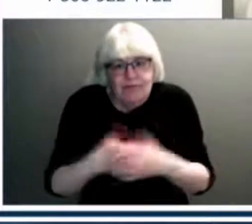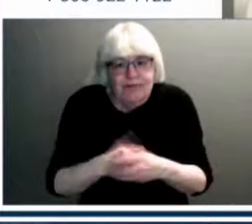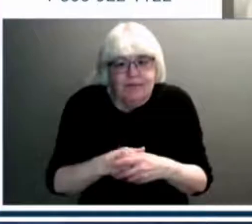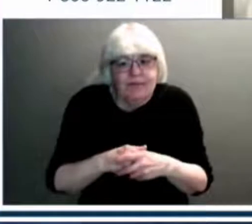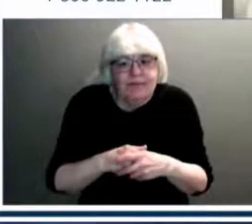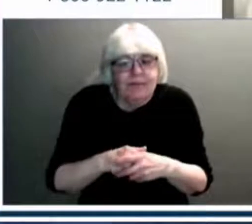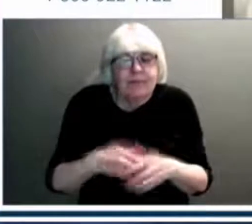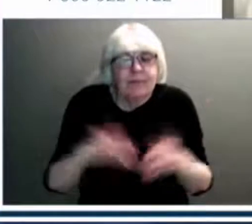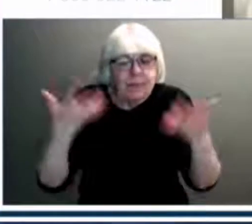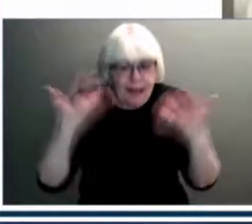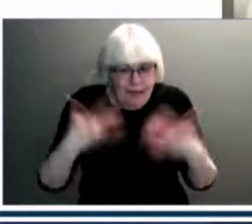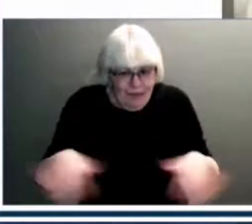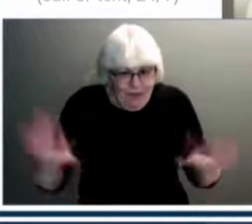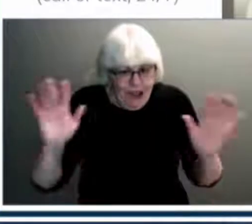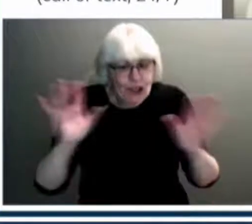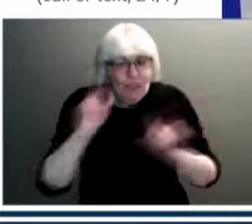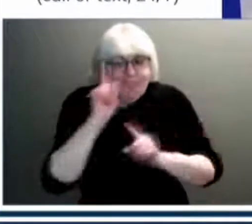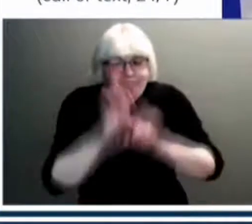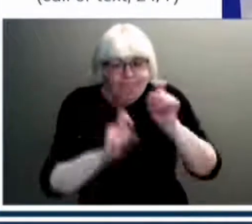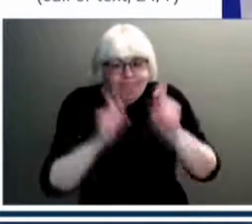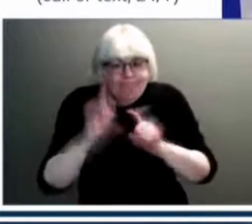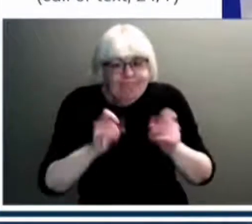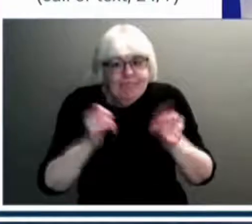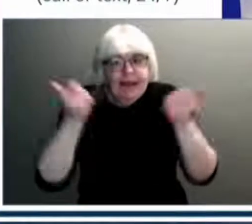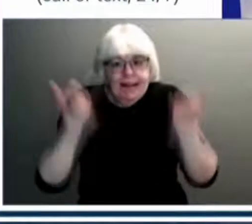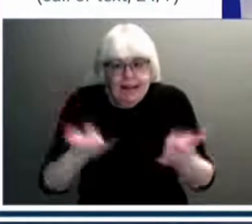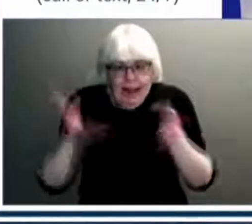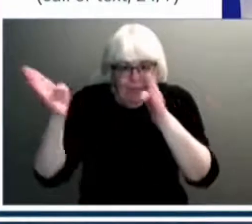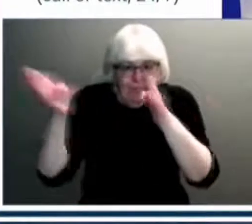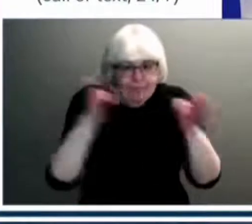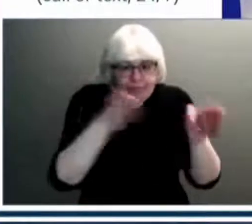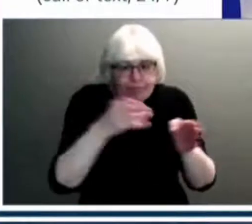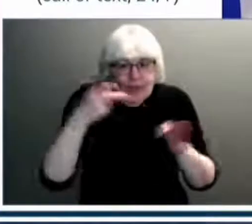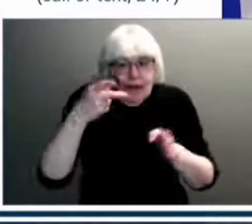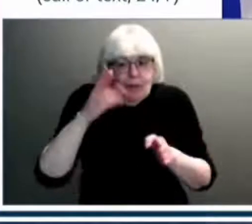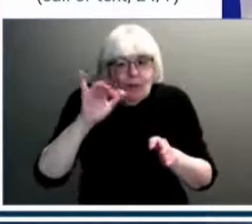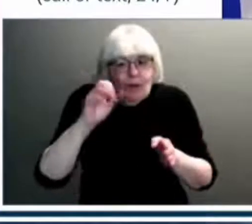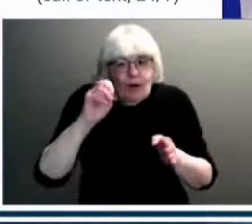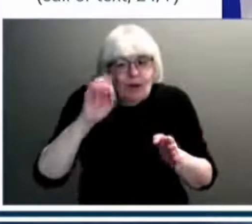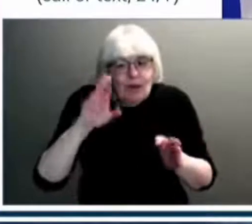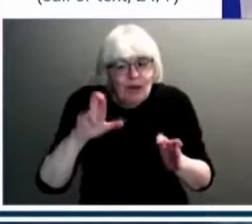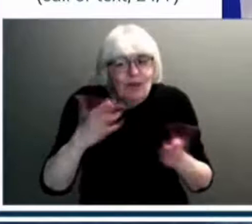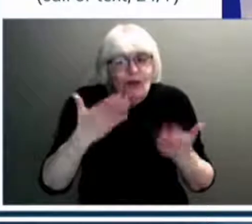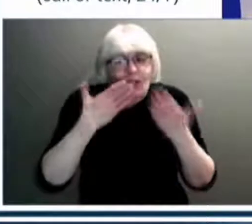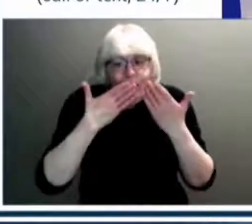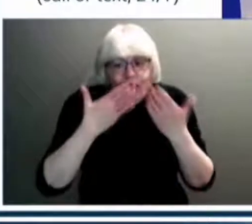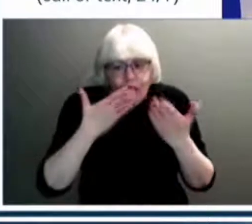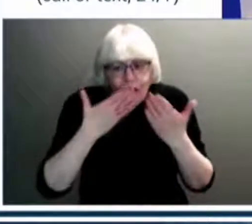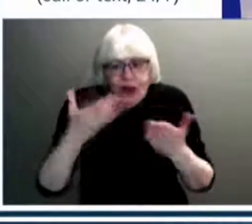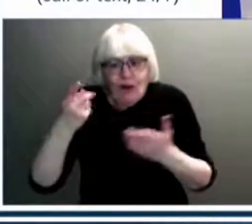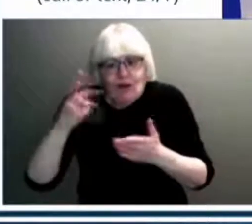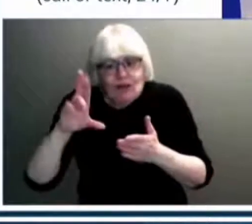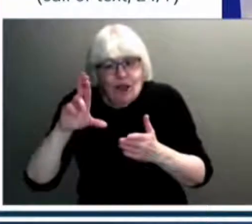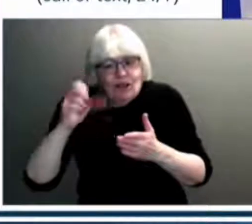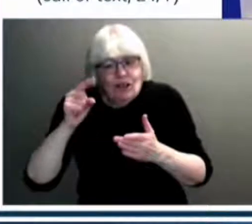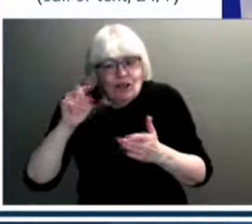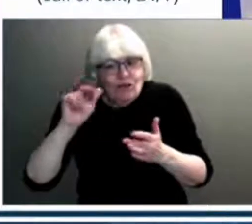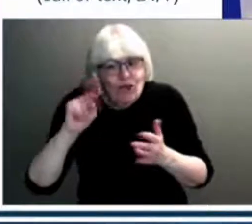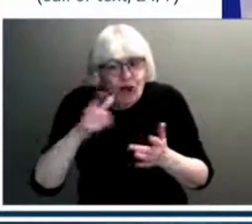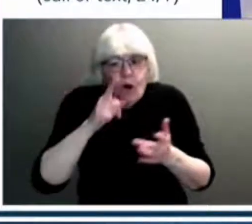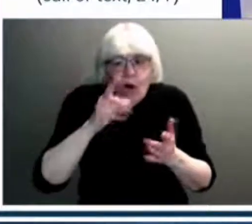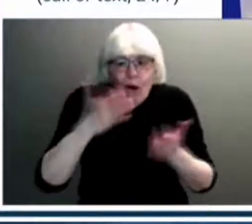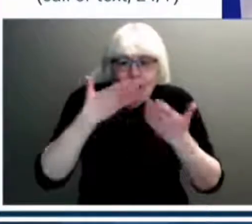Premier? Thank you, Dr. Strang. Thank you to everyone watching and for your questions as well. I